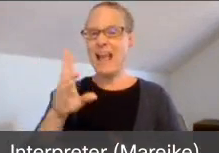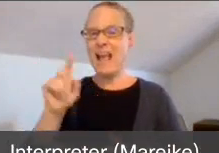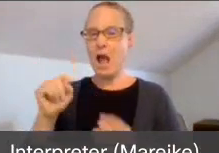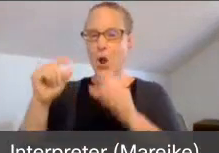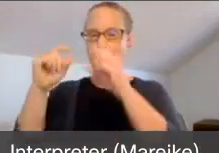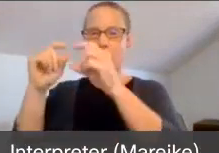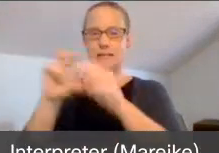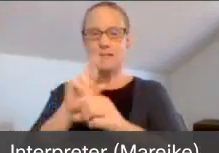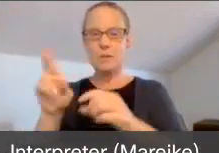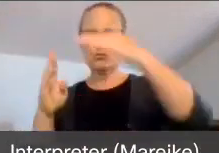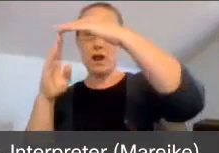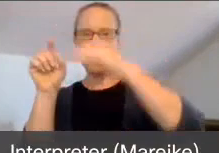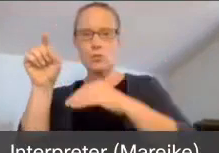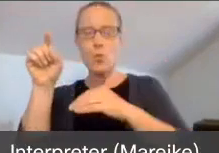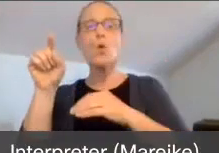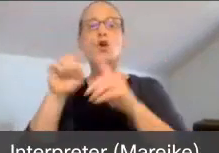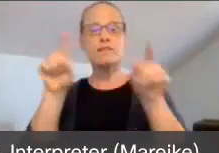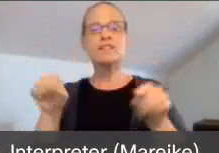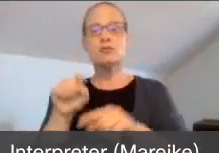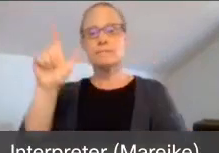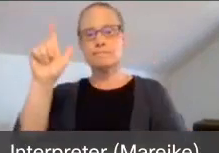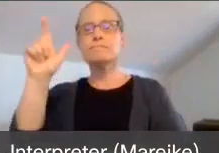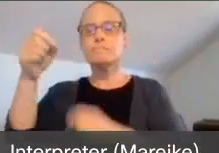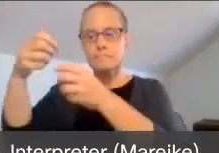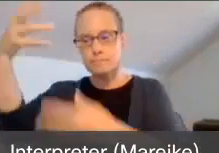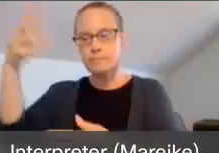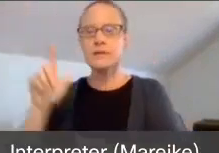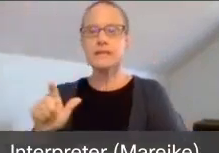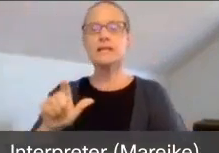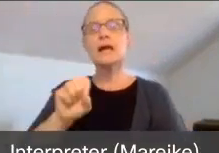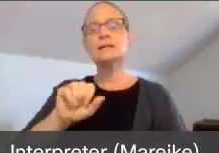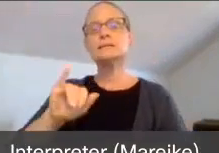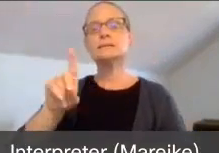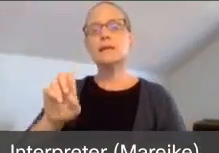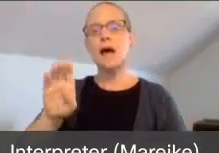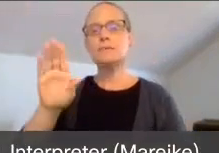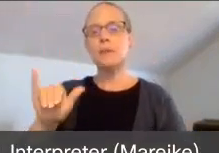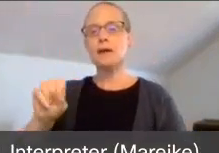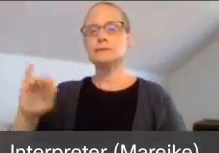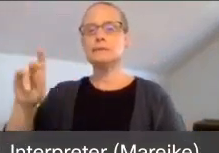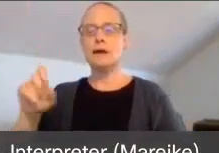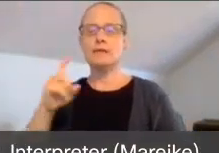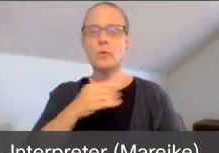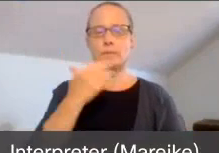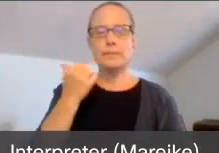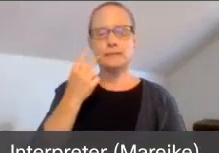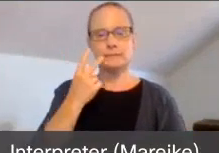corner of the screen and then select side by side for best visibility of the interpreter.